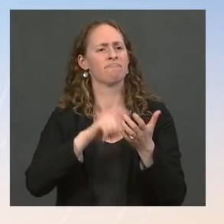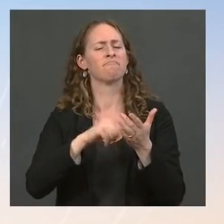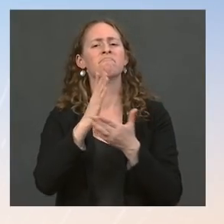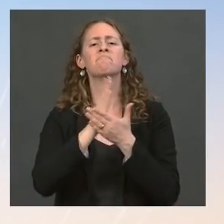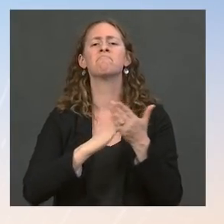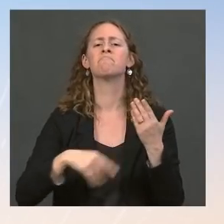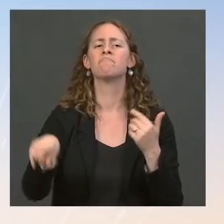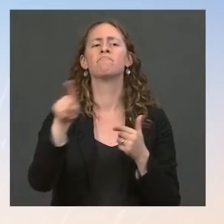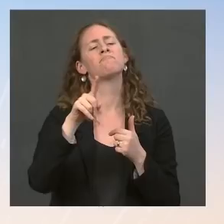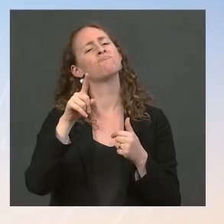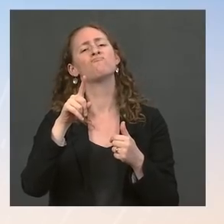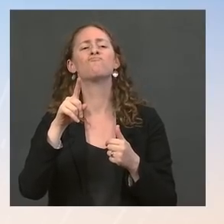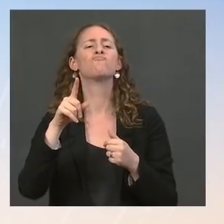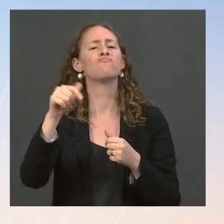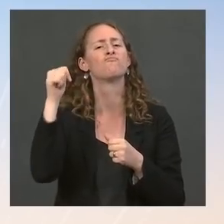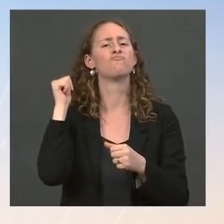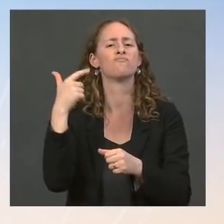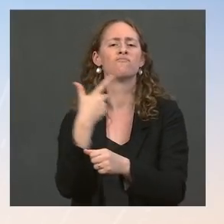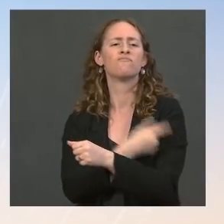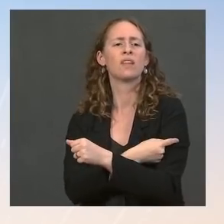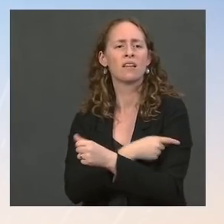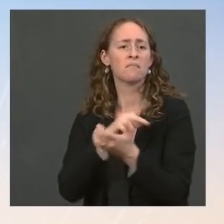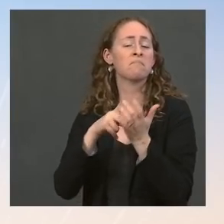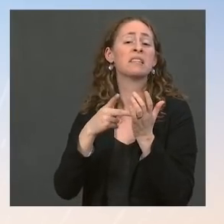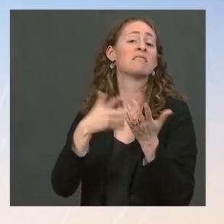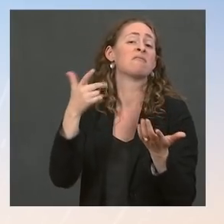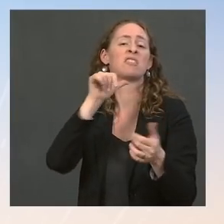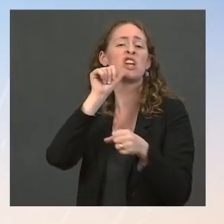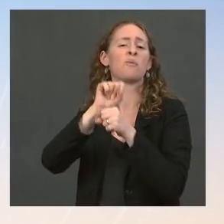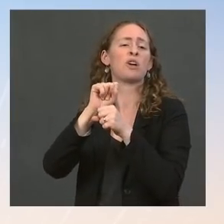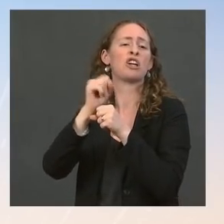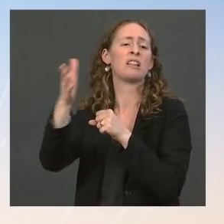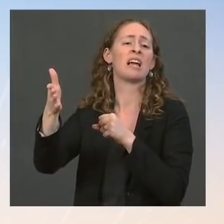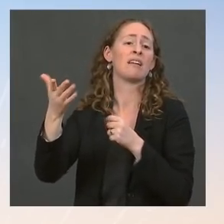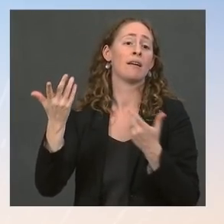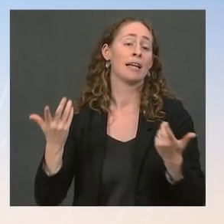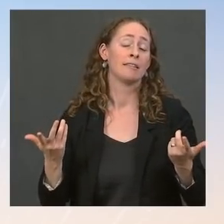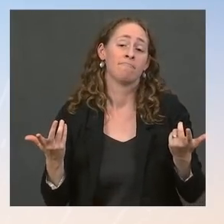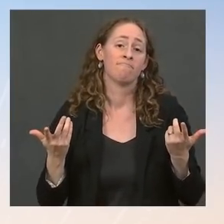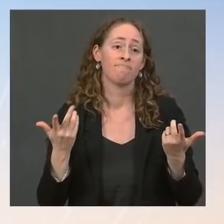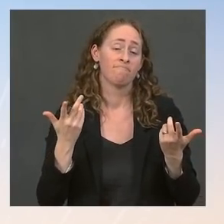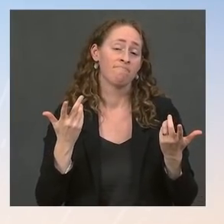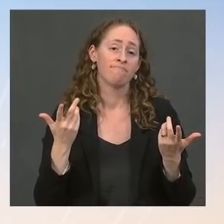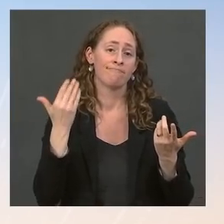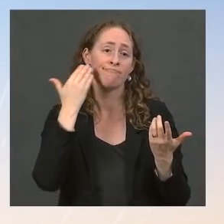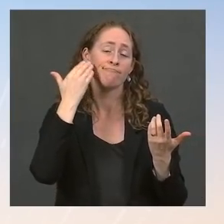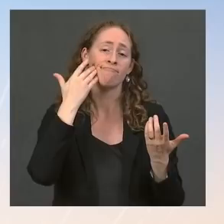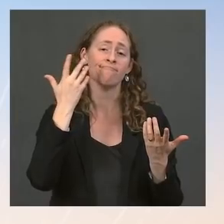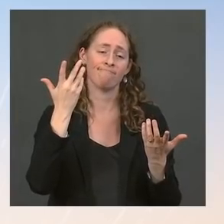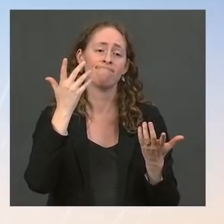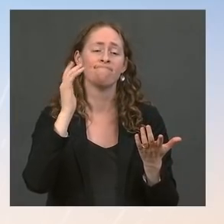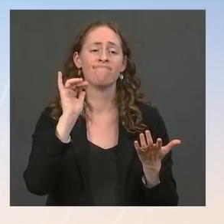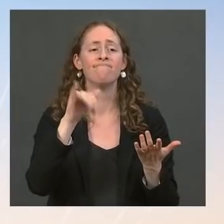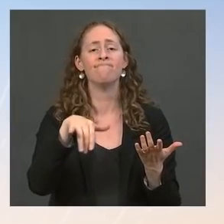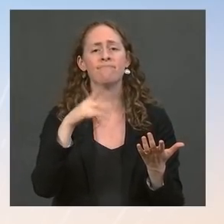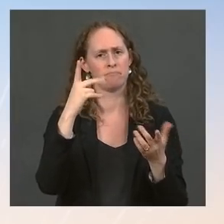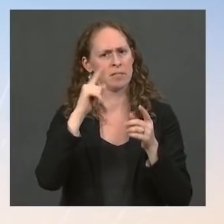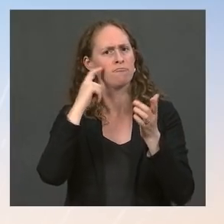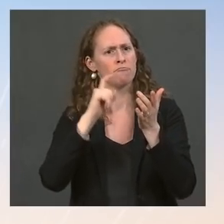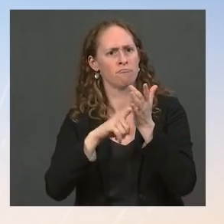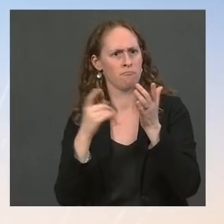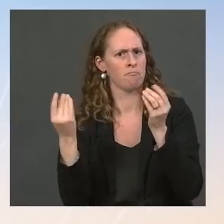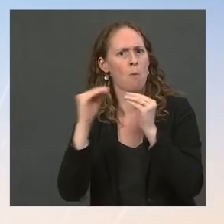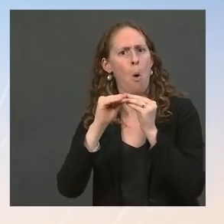have therefore no longer been employed. That's nobody's preference. But for the most part, we've seen an increase in vaccinations in these